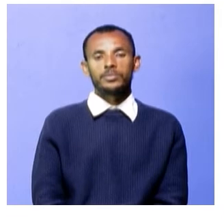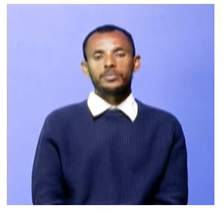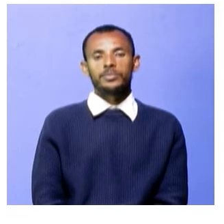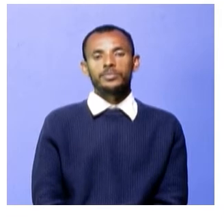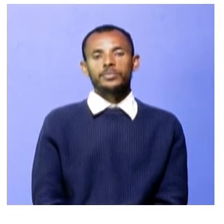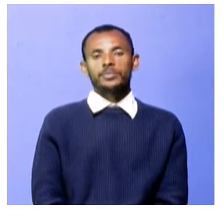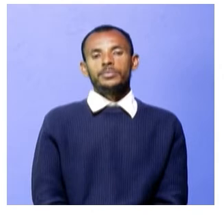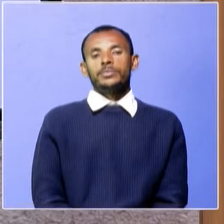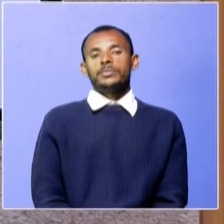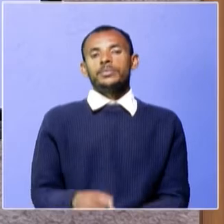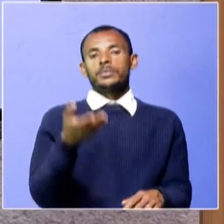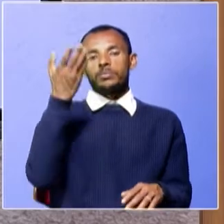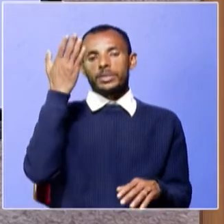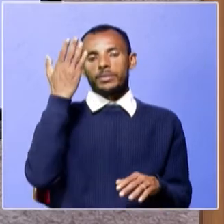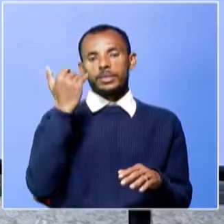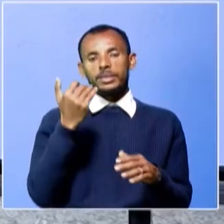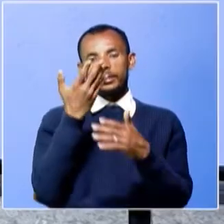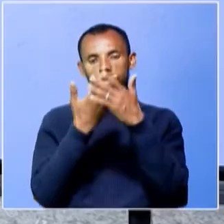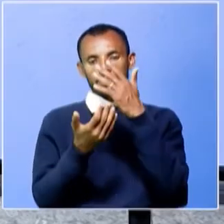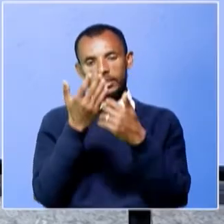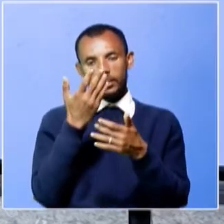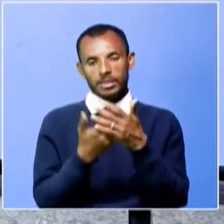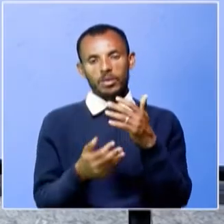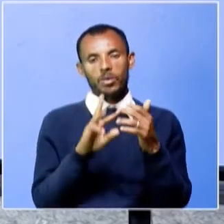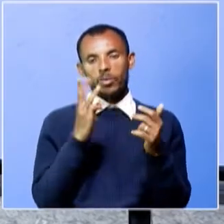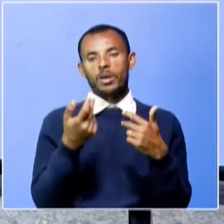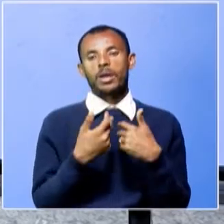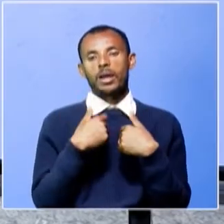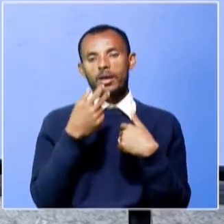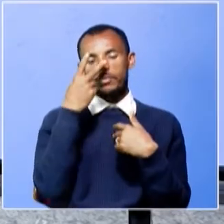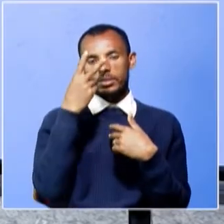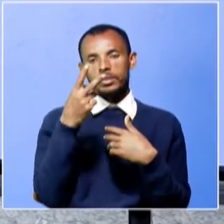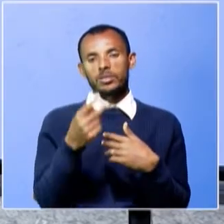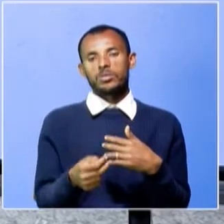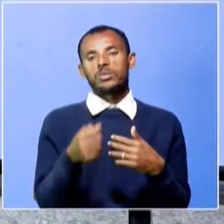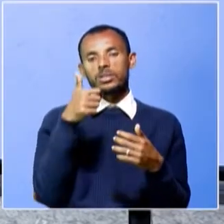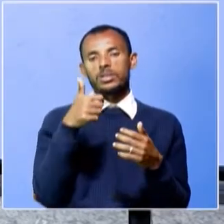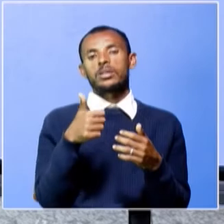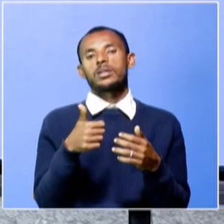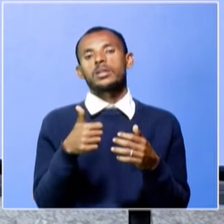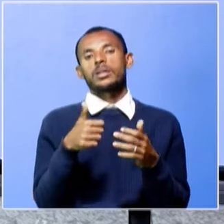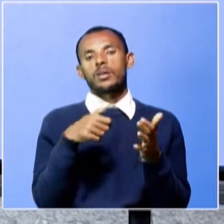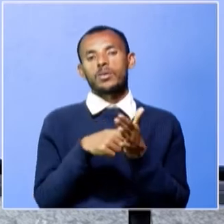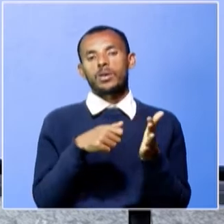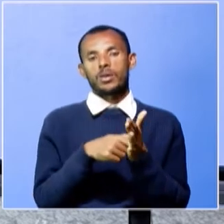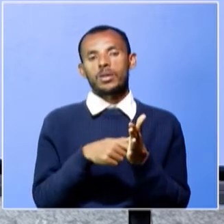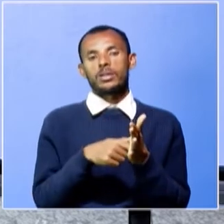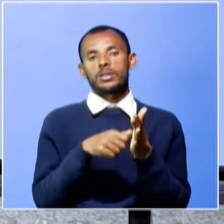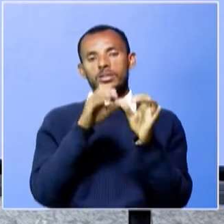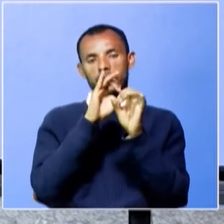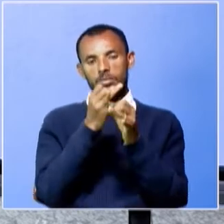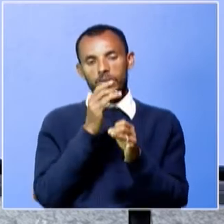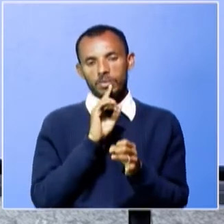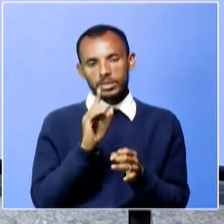Okay, in our previous discussion, we have seen in tossing a coin, we have seen what the experiment